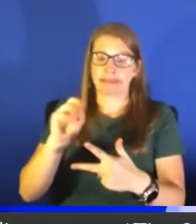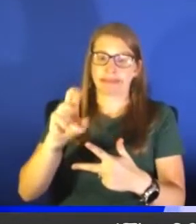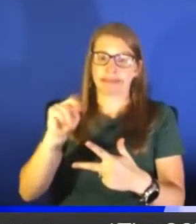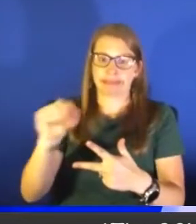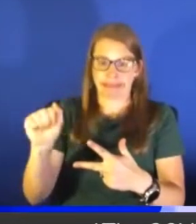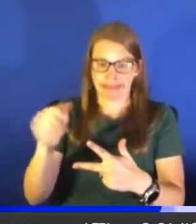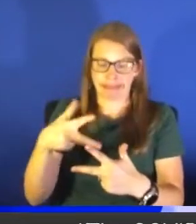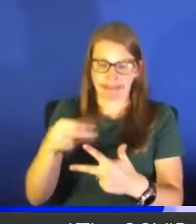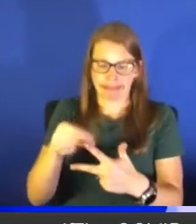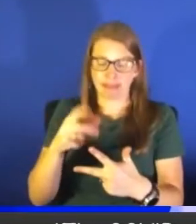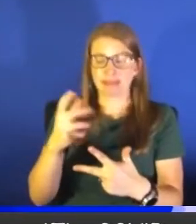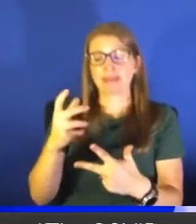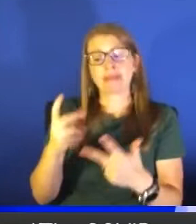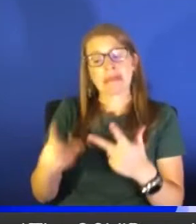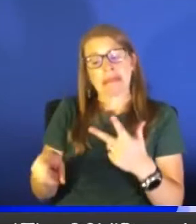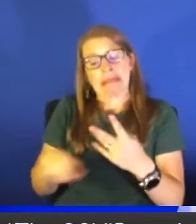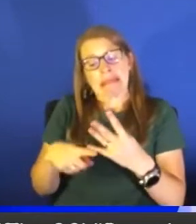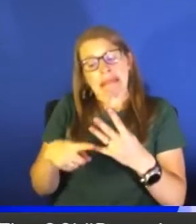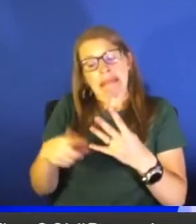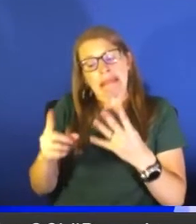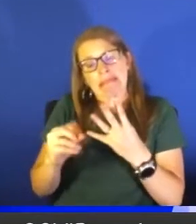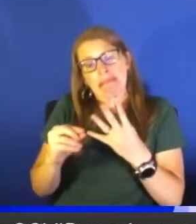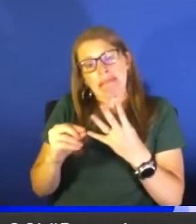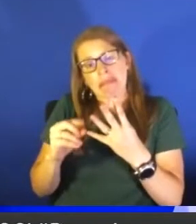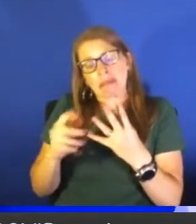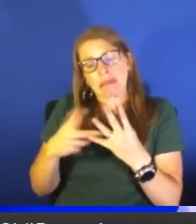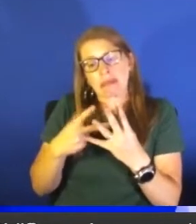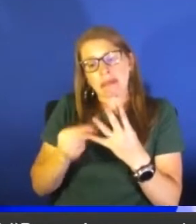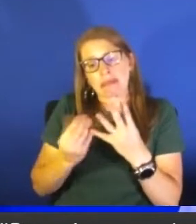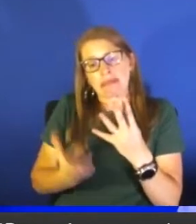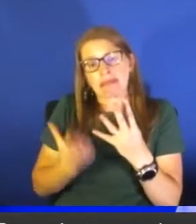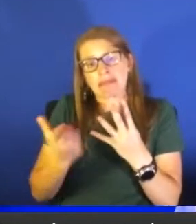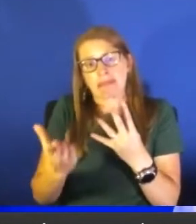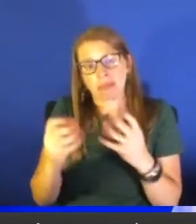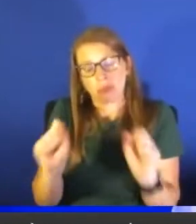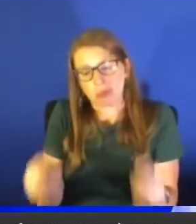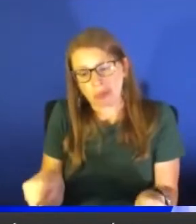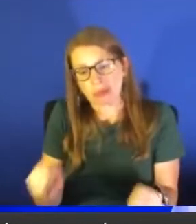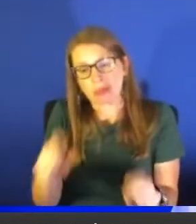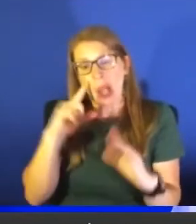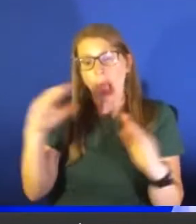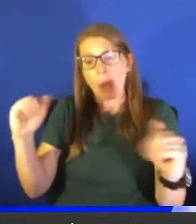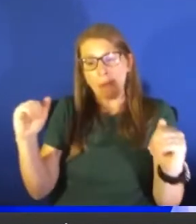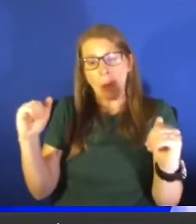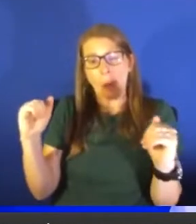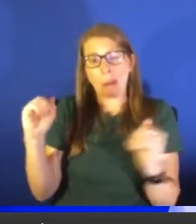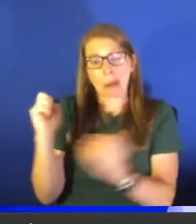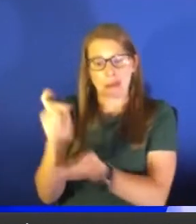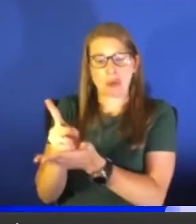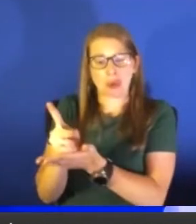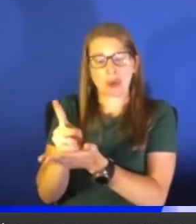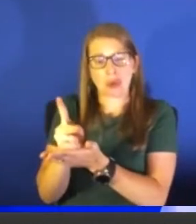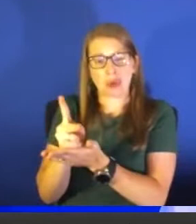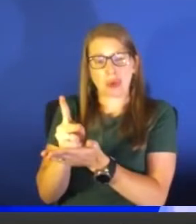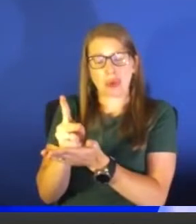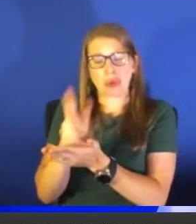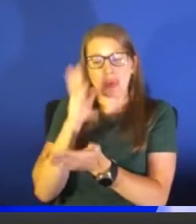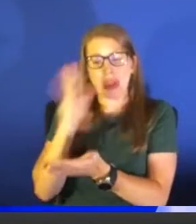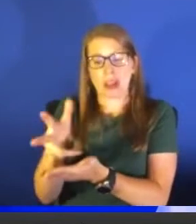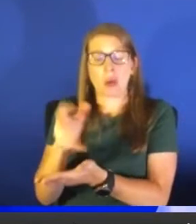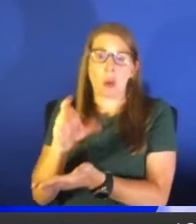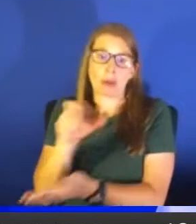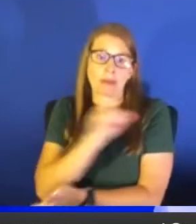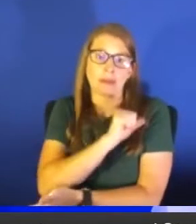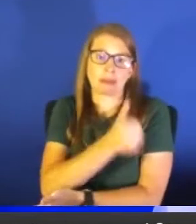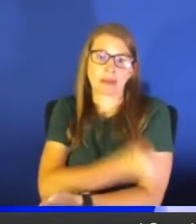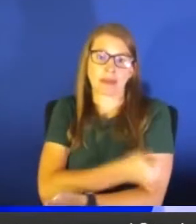one other option to offer to those people as well. I'm hoping it does get approved or authorized. That is one more thing that we